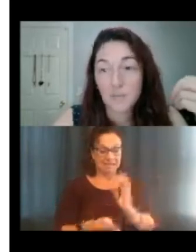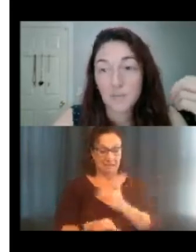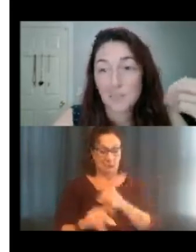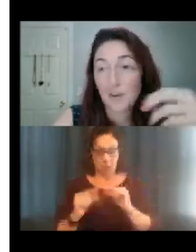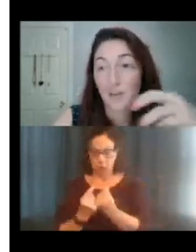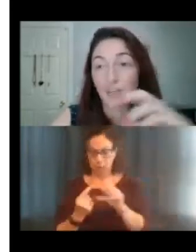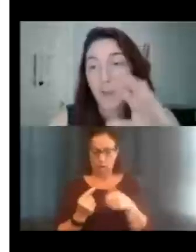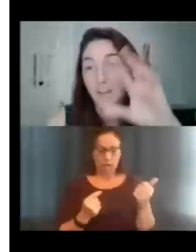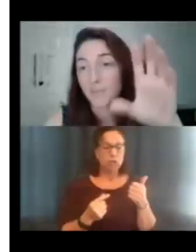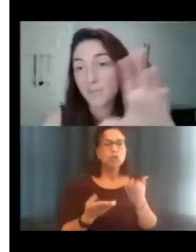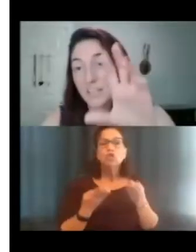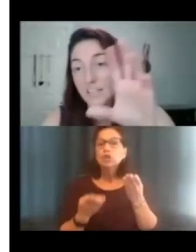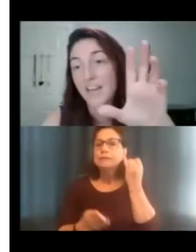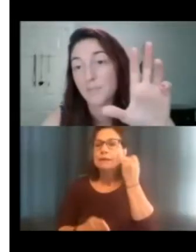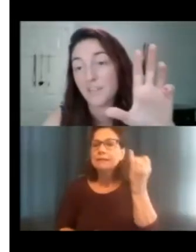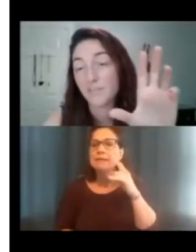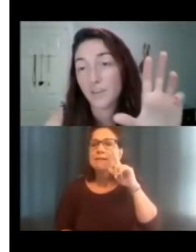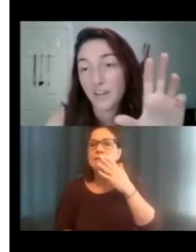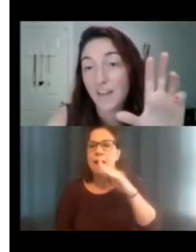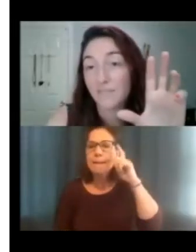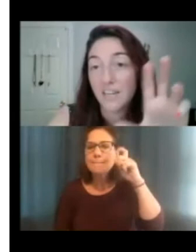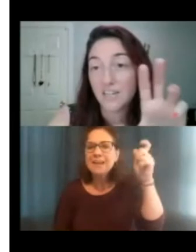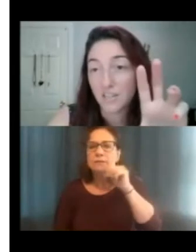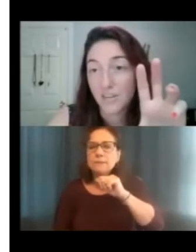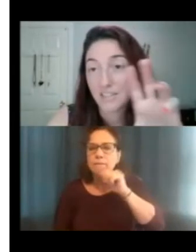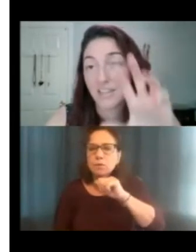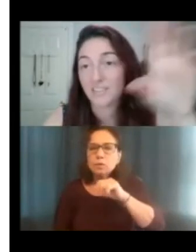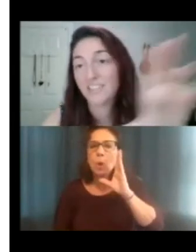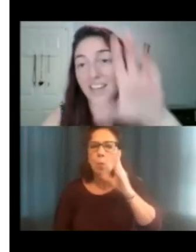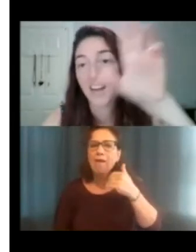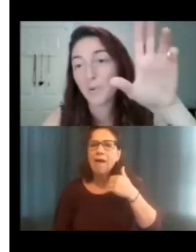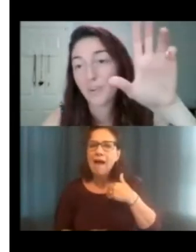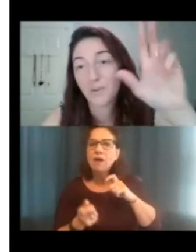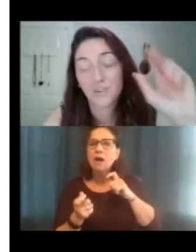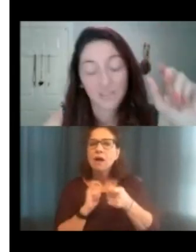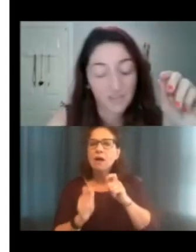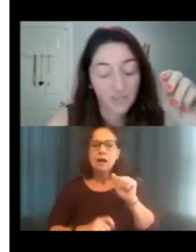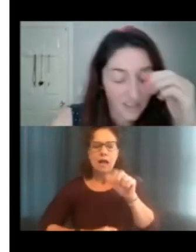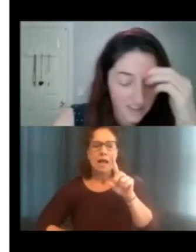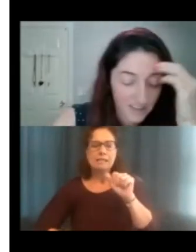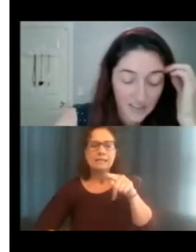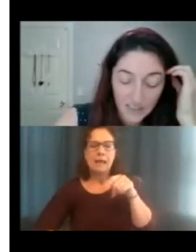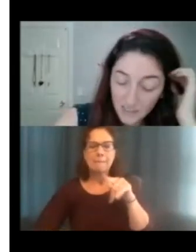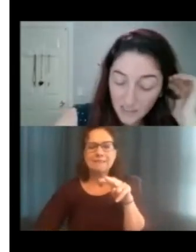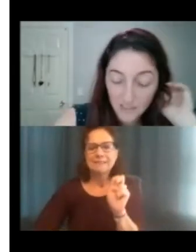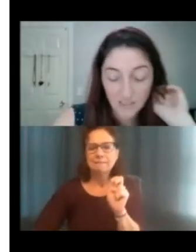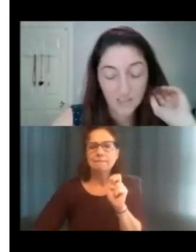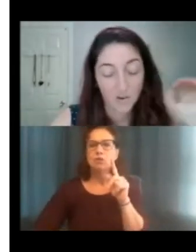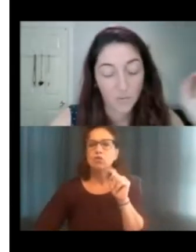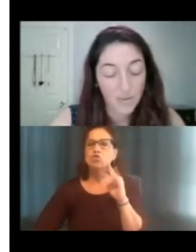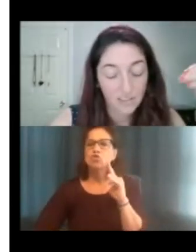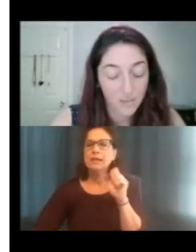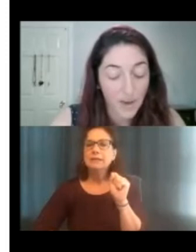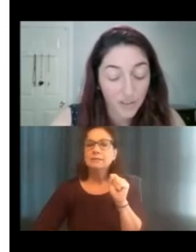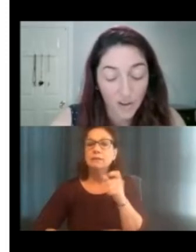nightmare sufferers also have some of these adaptive or advantageous traits that are in that upper right quadrant of the figure.